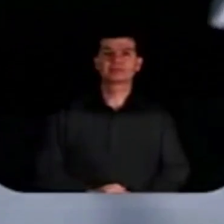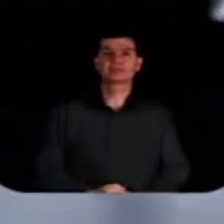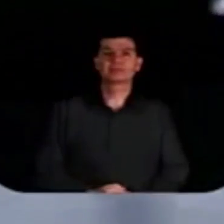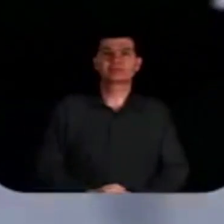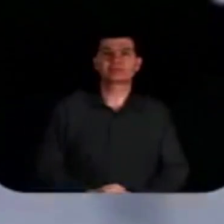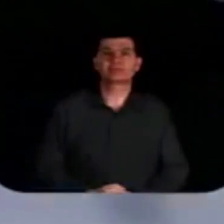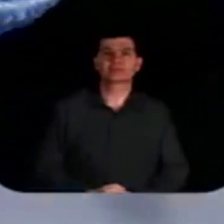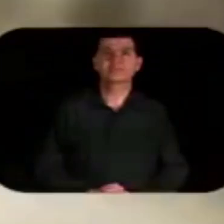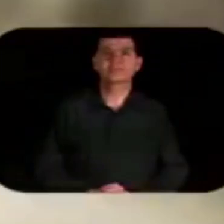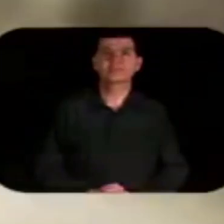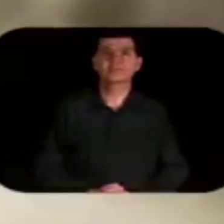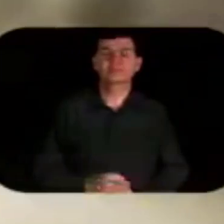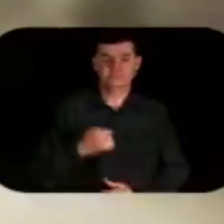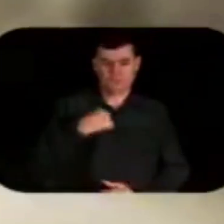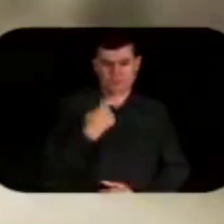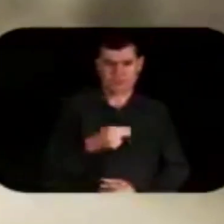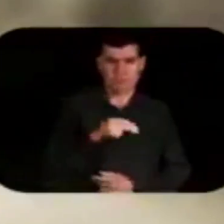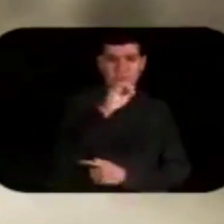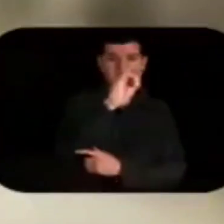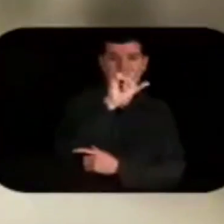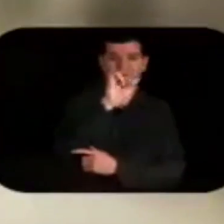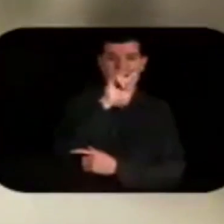Pero lo están,